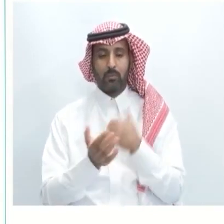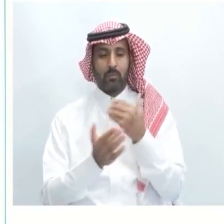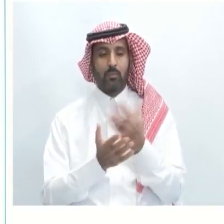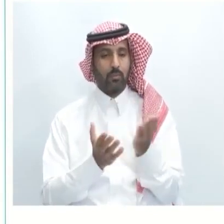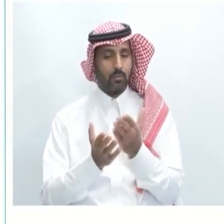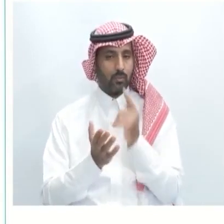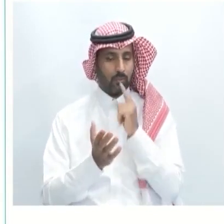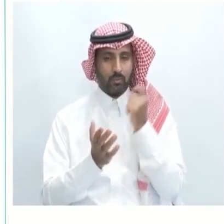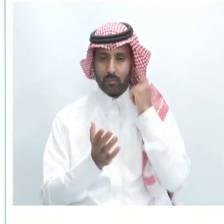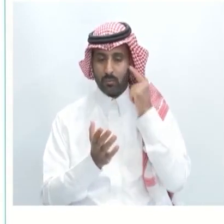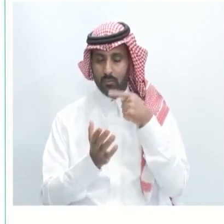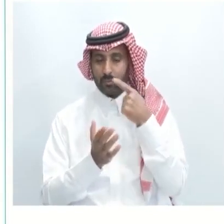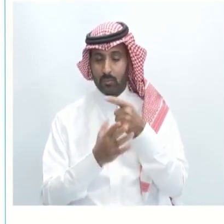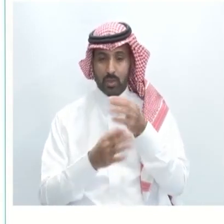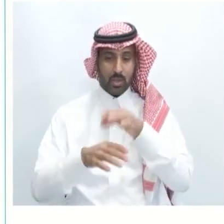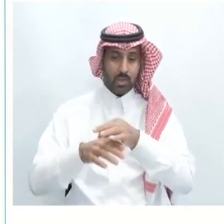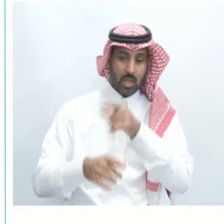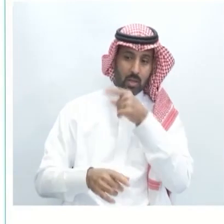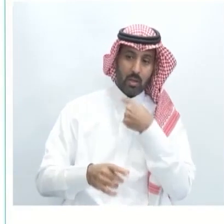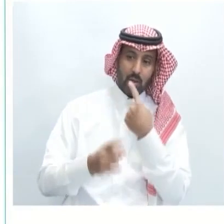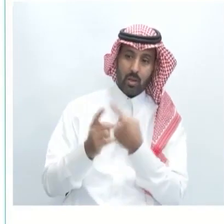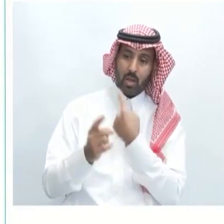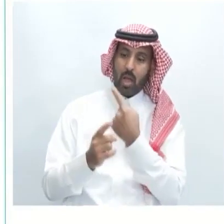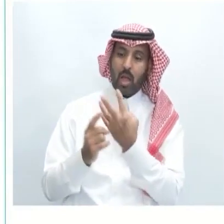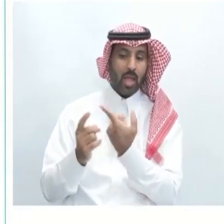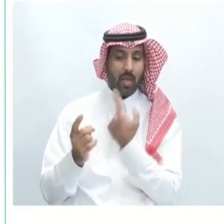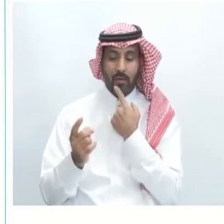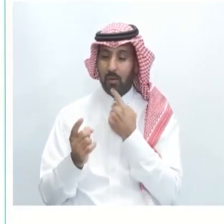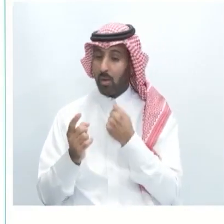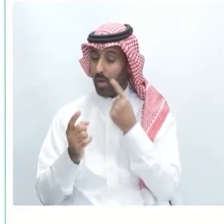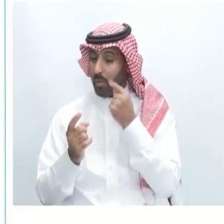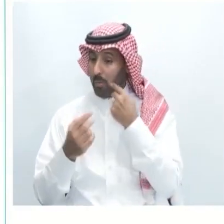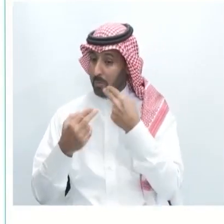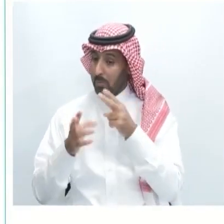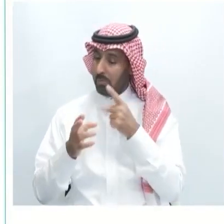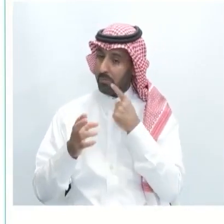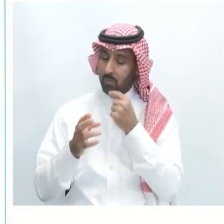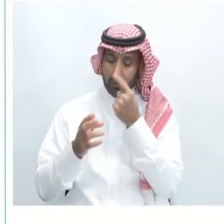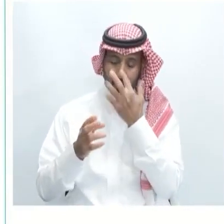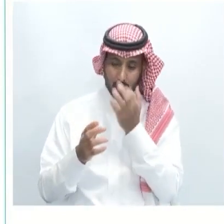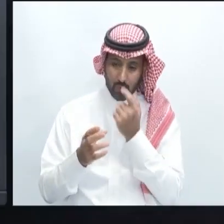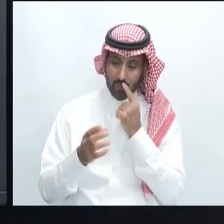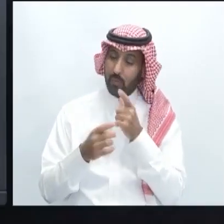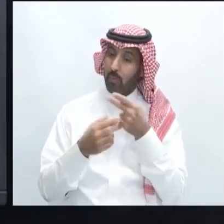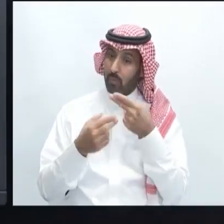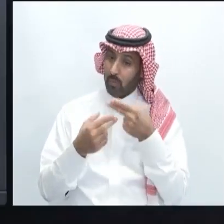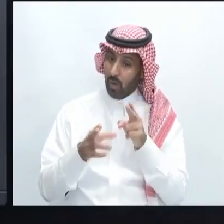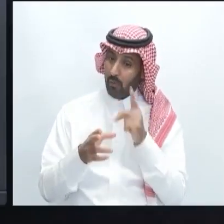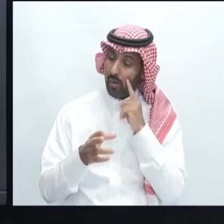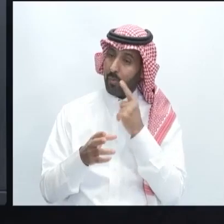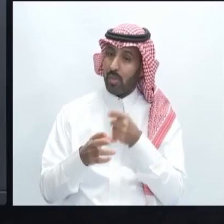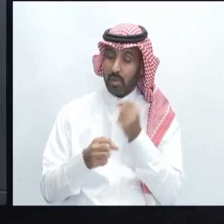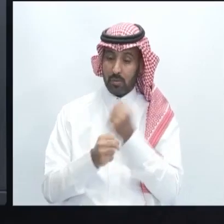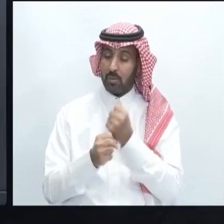So now you will listen to people talking about how satisfied they are with their jobs. So the theme of the unit, if you